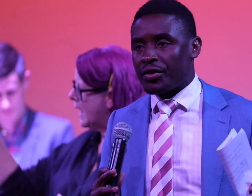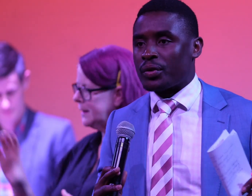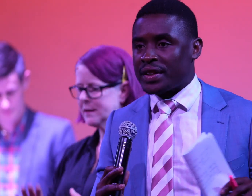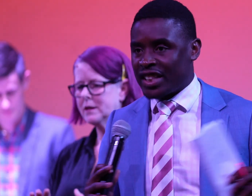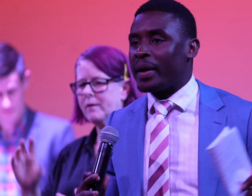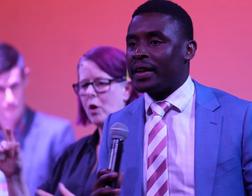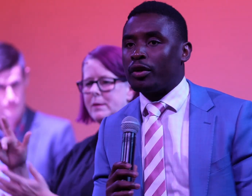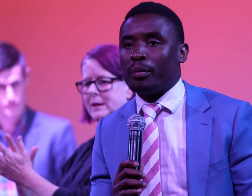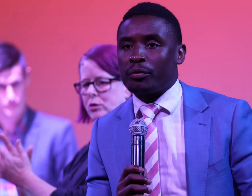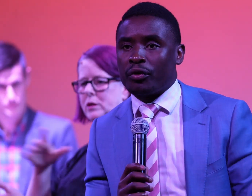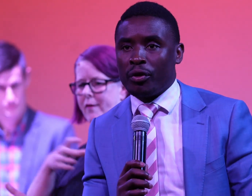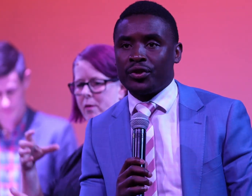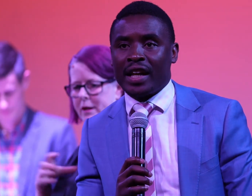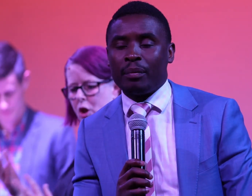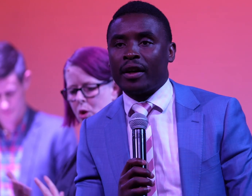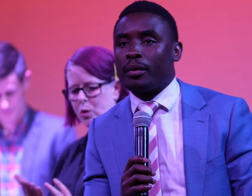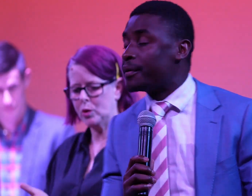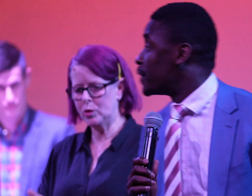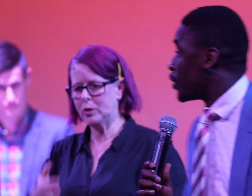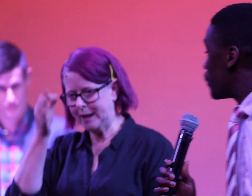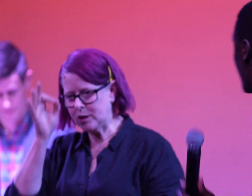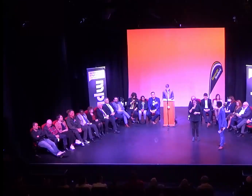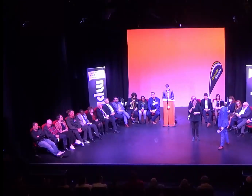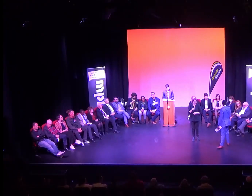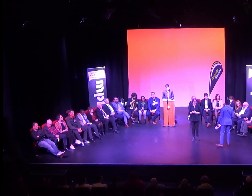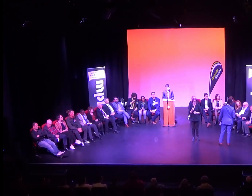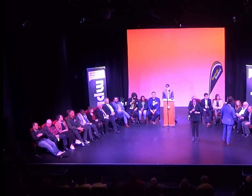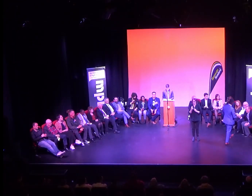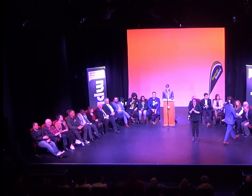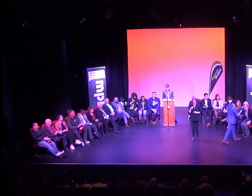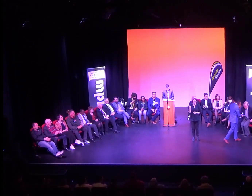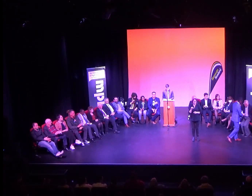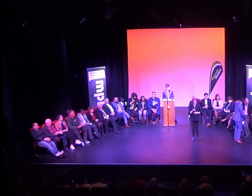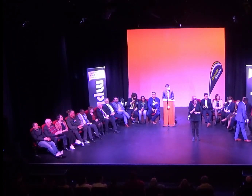of council is expanding at the moment with the reviews that are happening at the moment. Thank you.